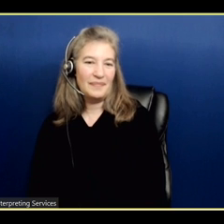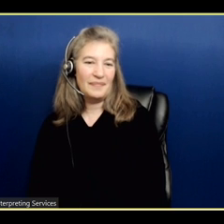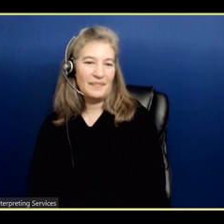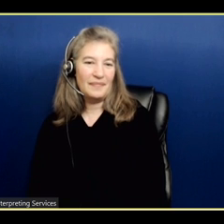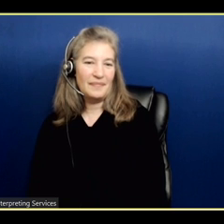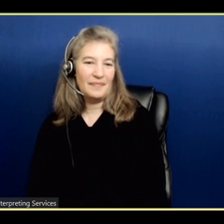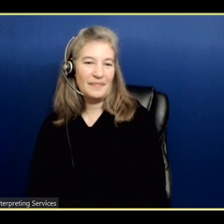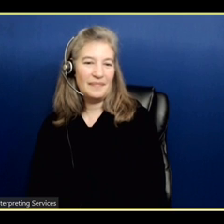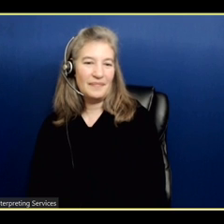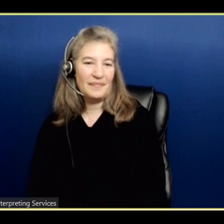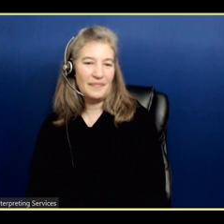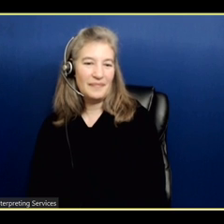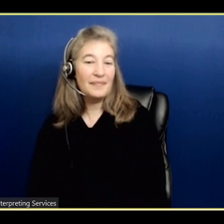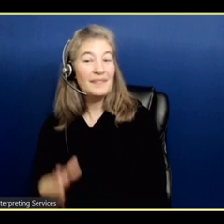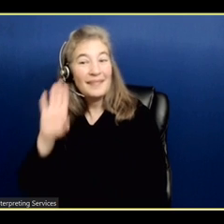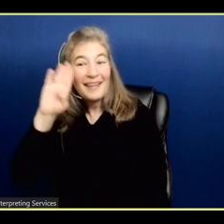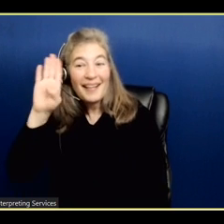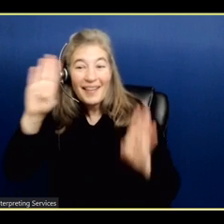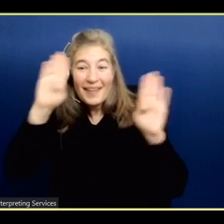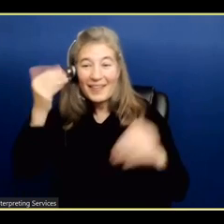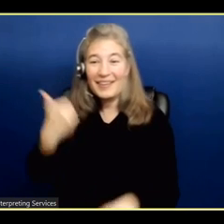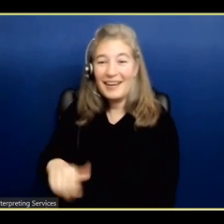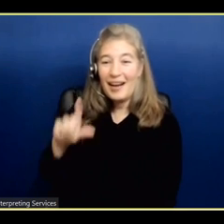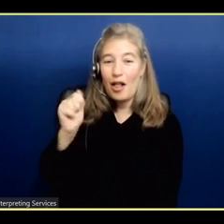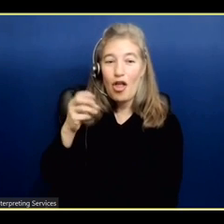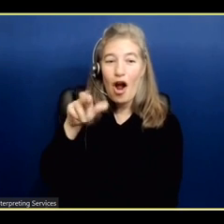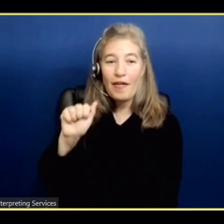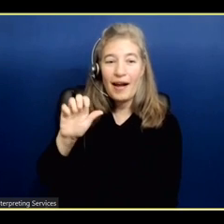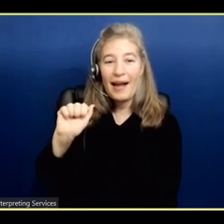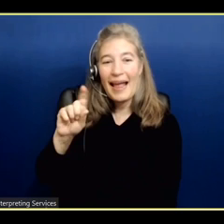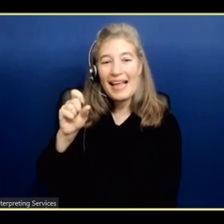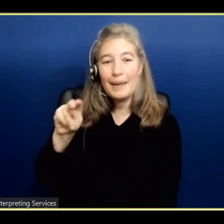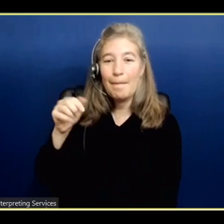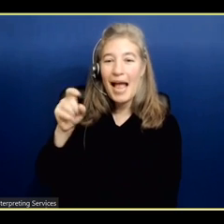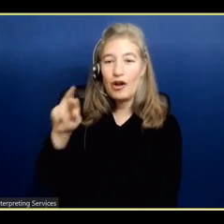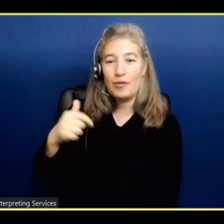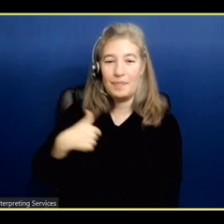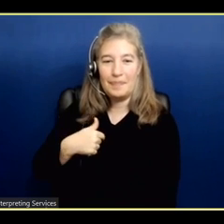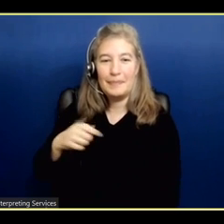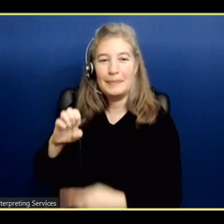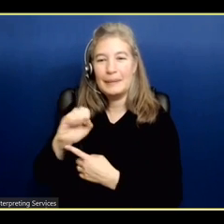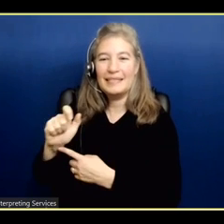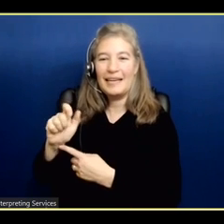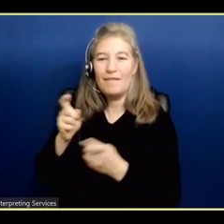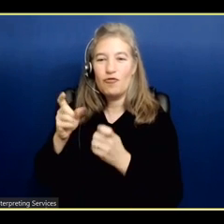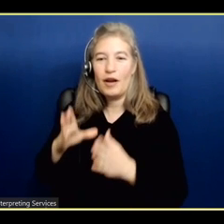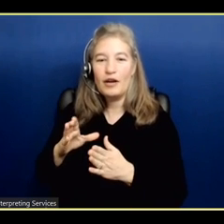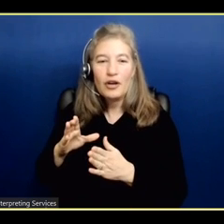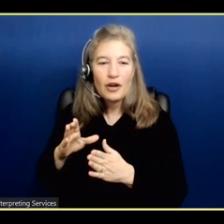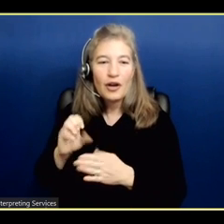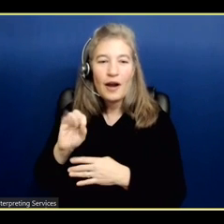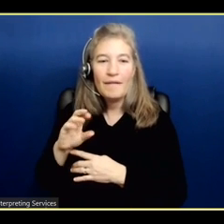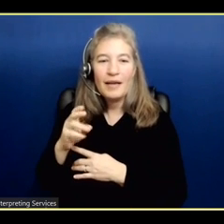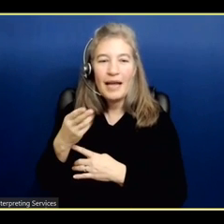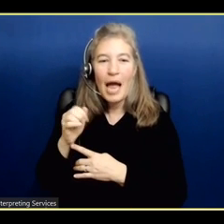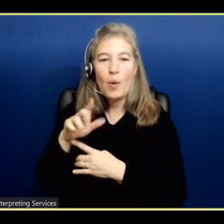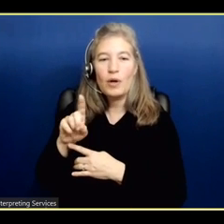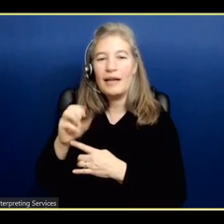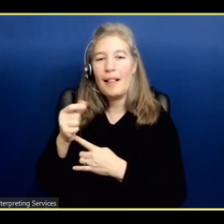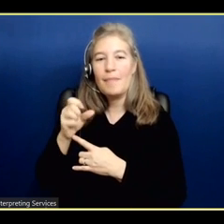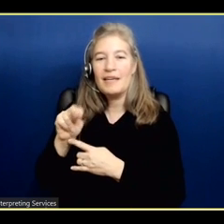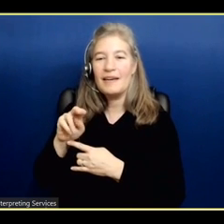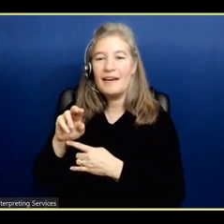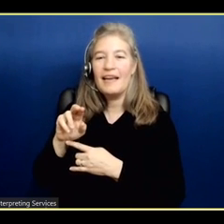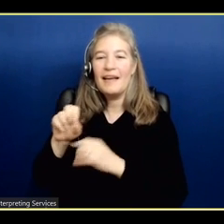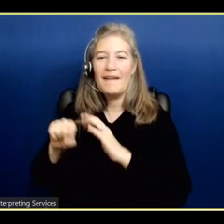Hi, can you hear me? It's Laura. This is Laura Aidenpacker. I'm the executive director of the Howard Gilman Foundation, which is based in